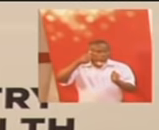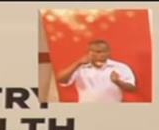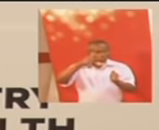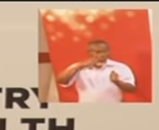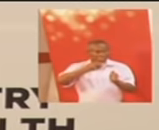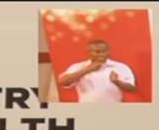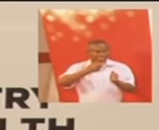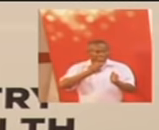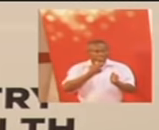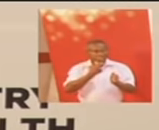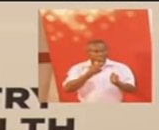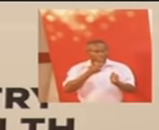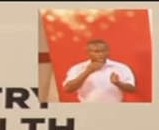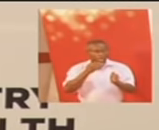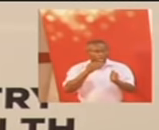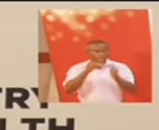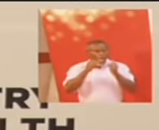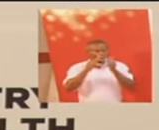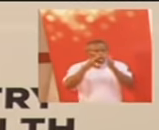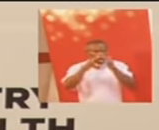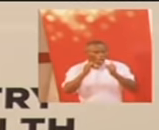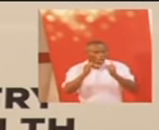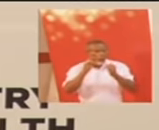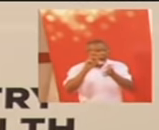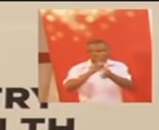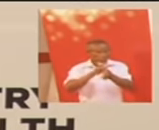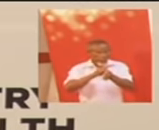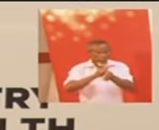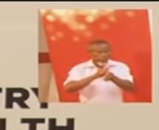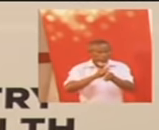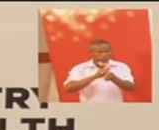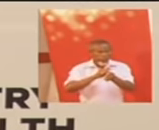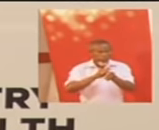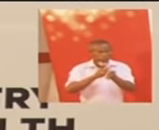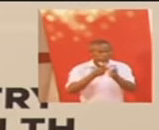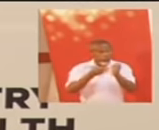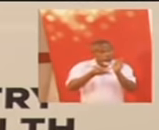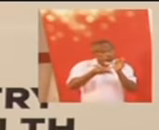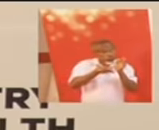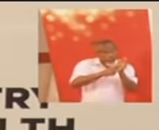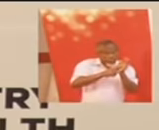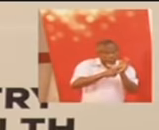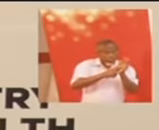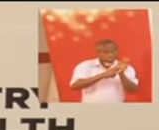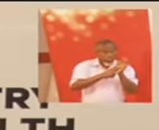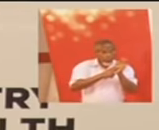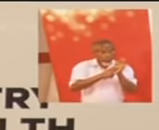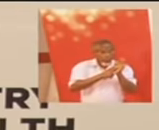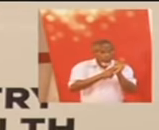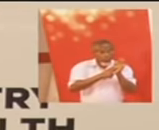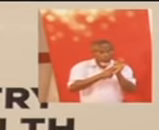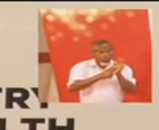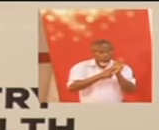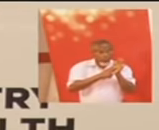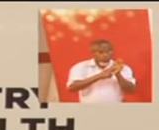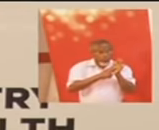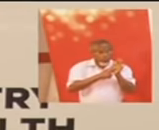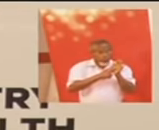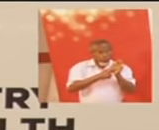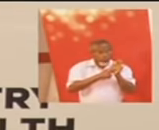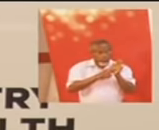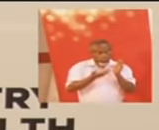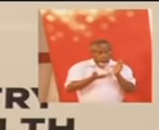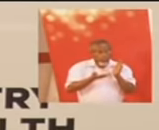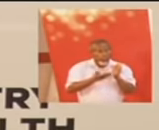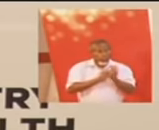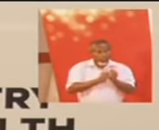above, through the Medical Board of Trinidad and Tobago, you are supposedly able to work on your own, and you're given a full